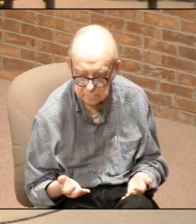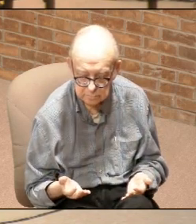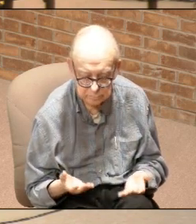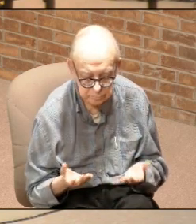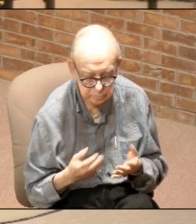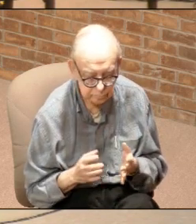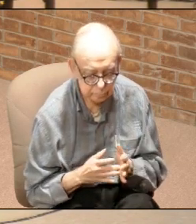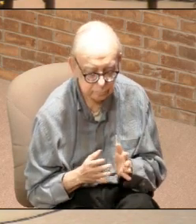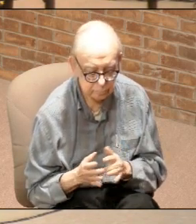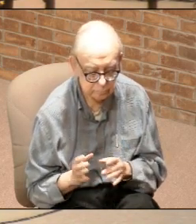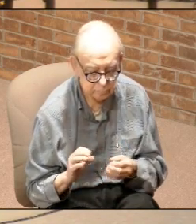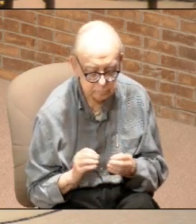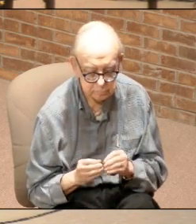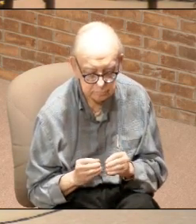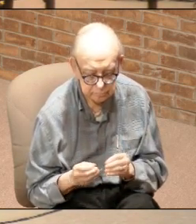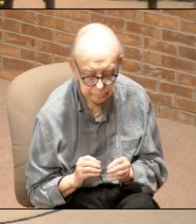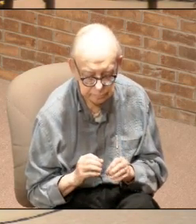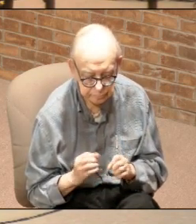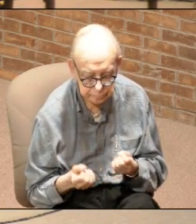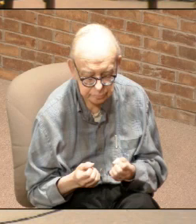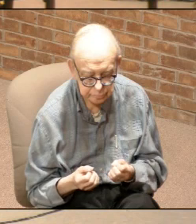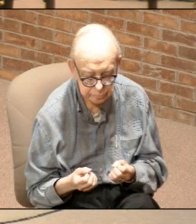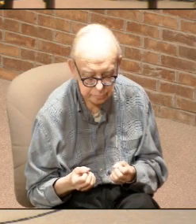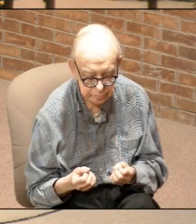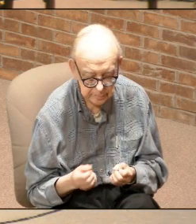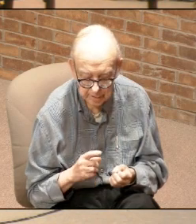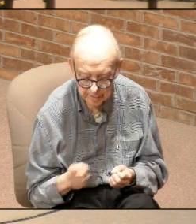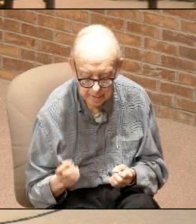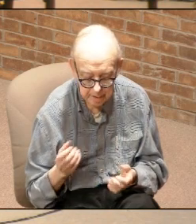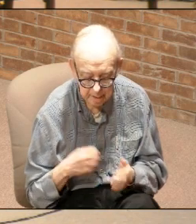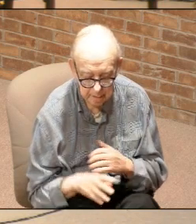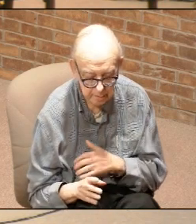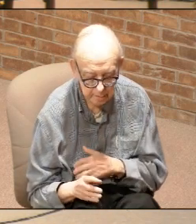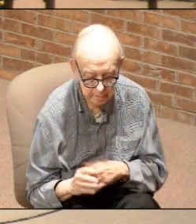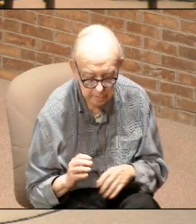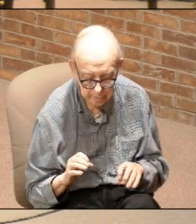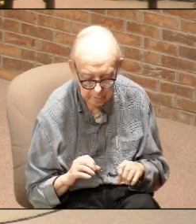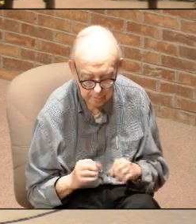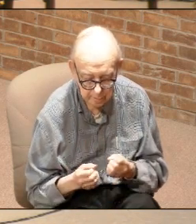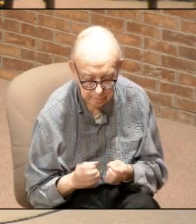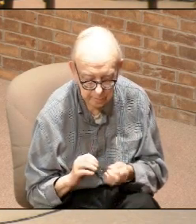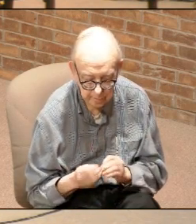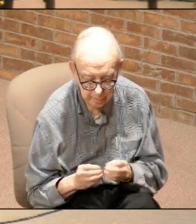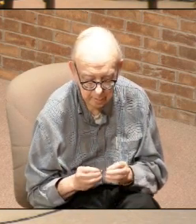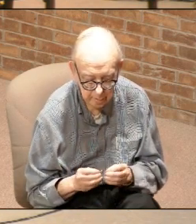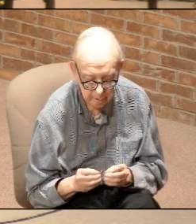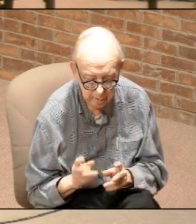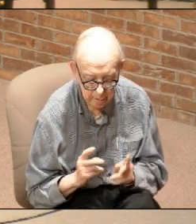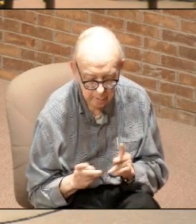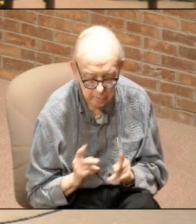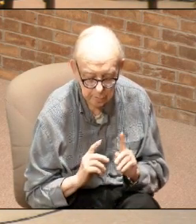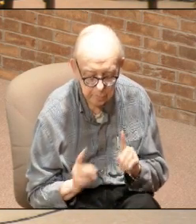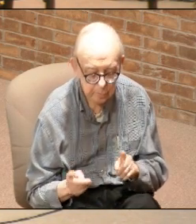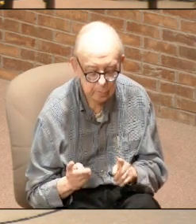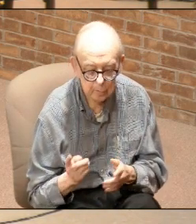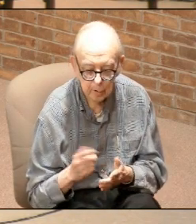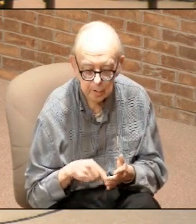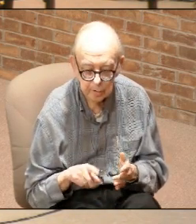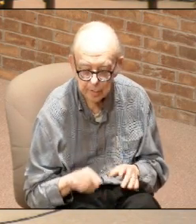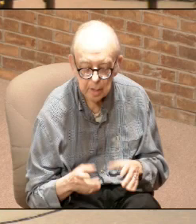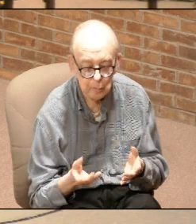they want jesus to fix the situation they got in and as soon as the situation gets fixed they want to go and do whatever they want to do